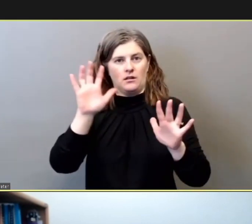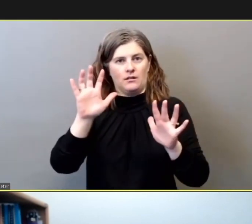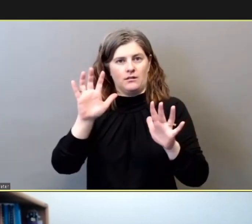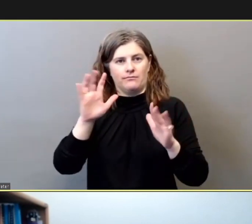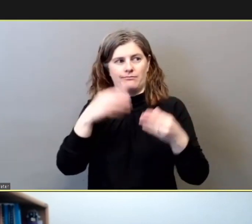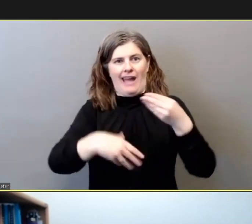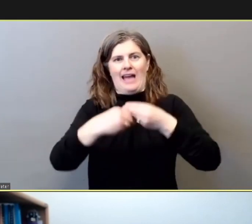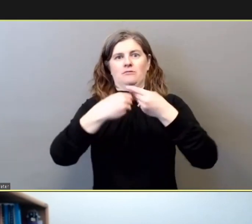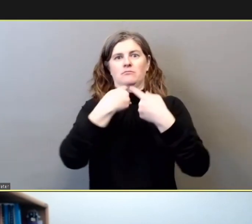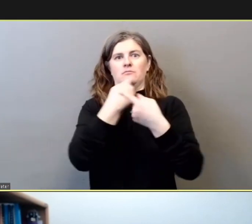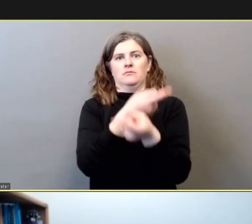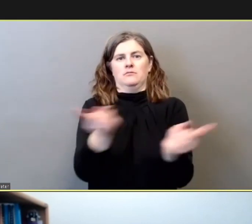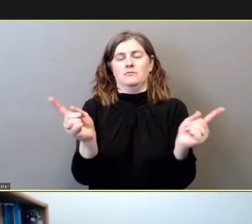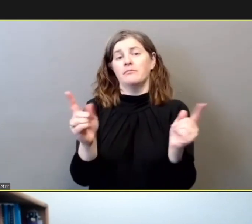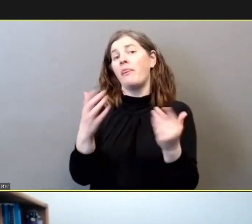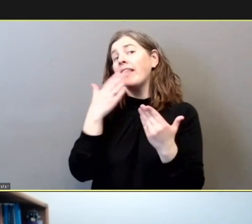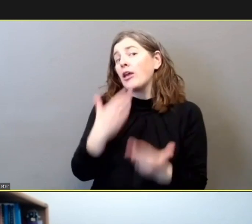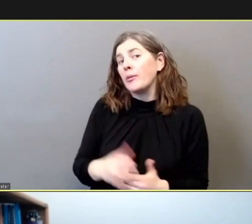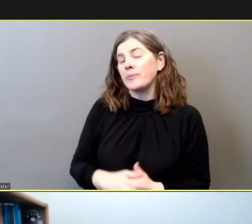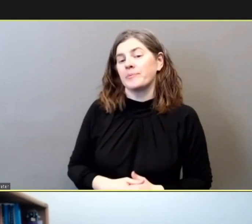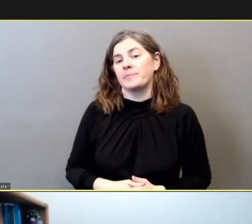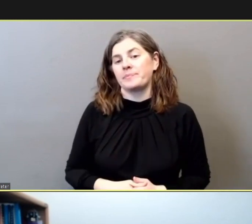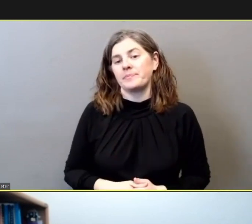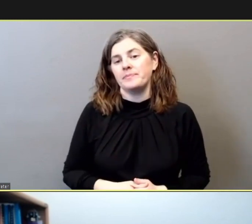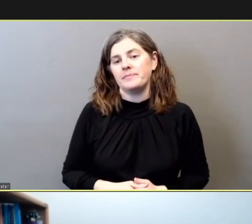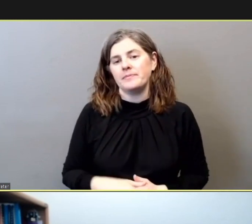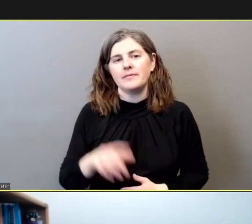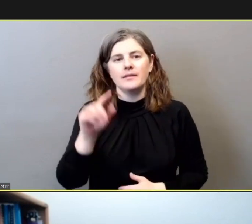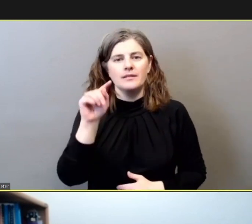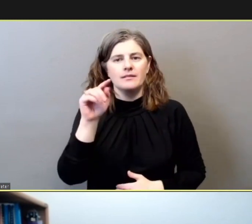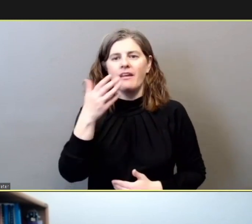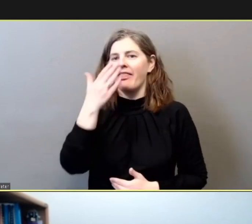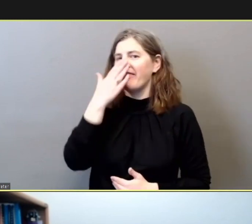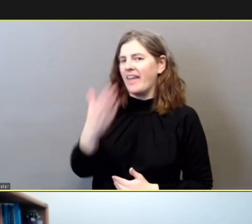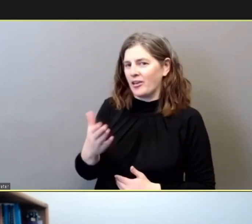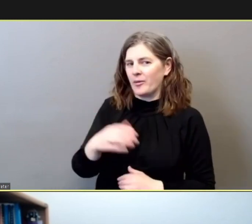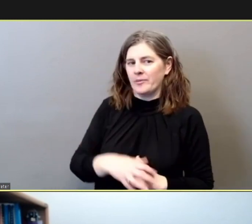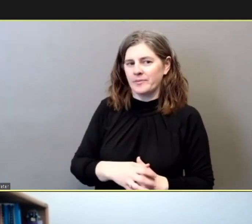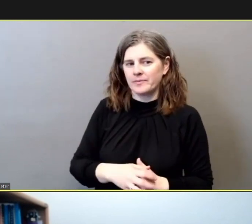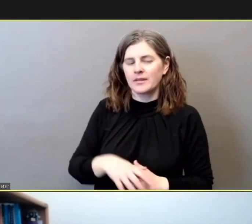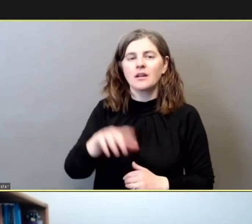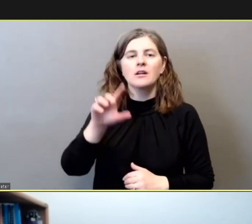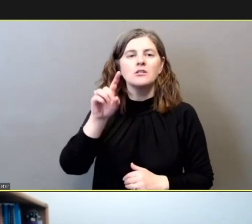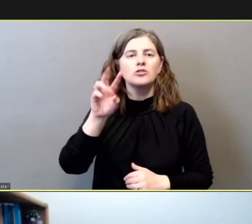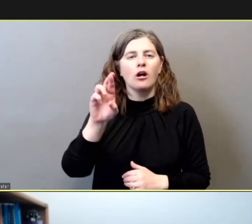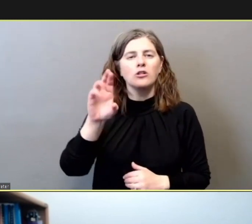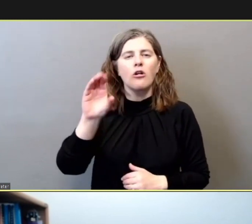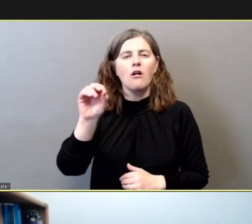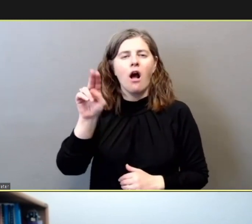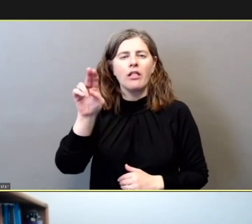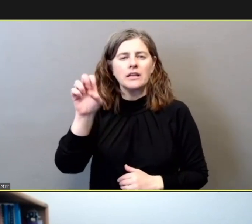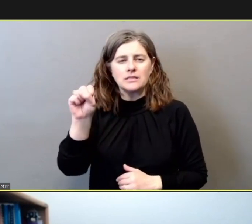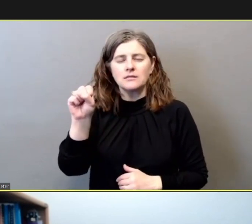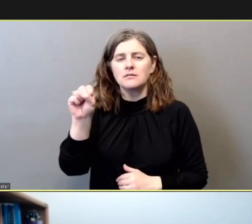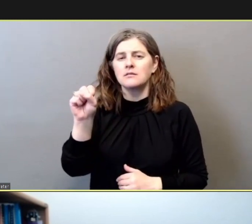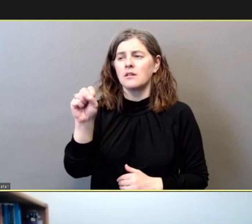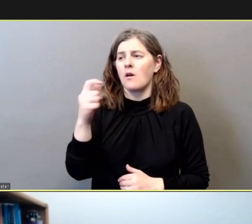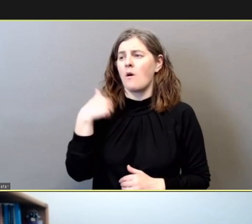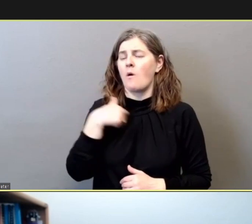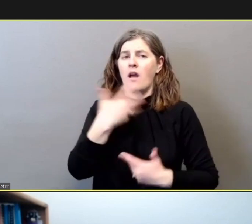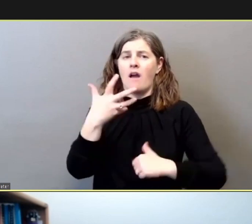public health order. Thank you all. Yes, thank you for the questions. First off, I want to say that we have